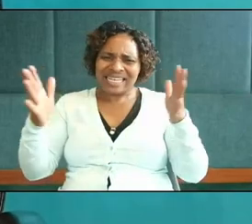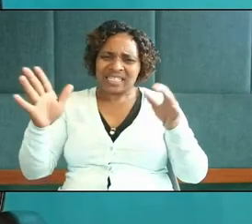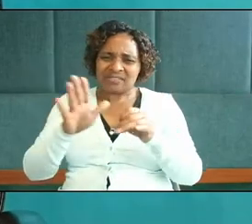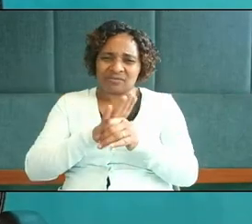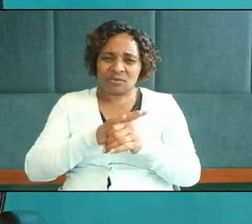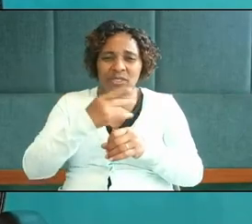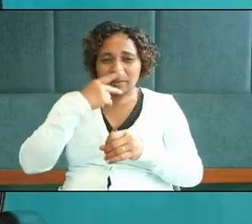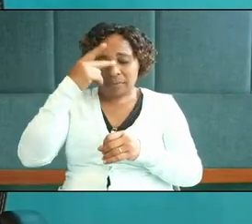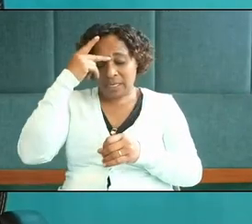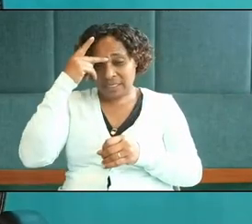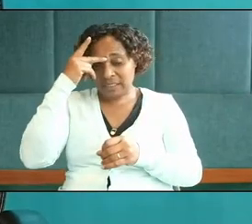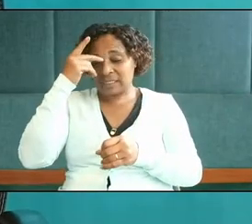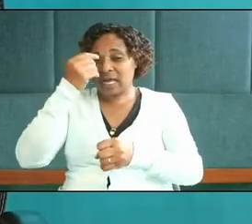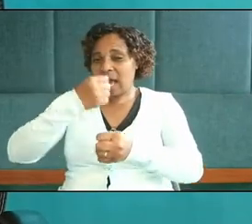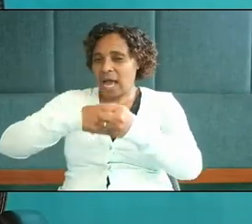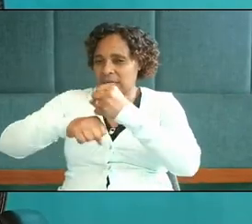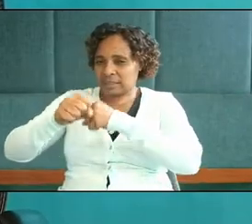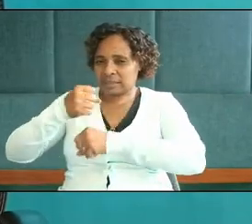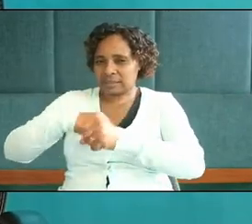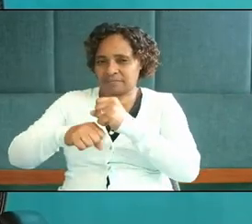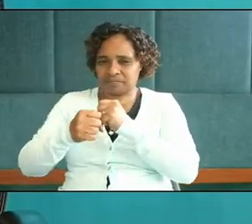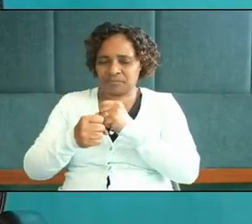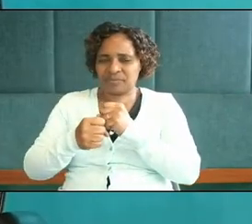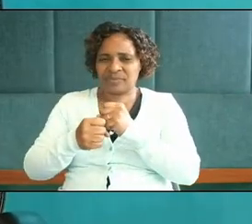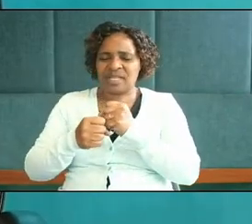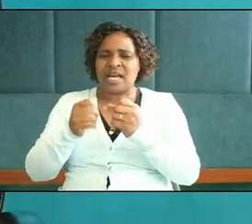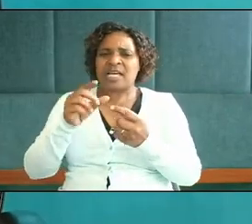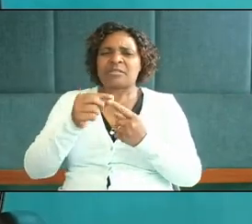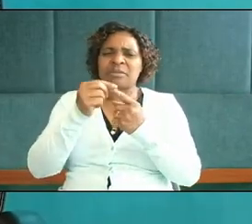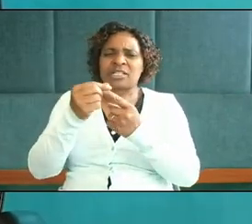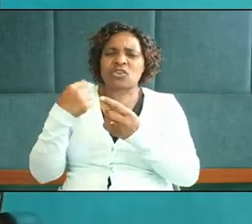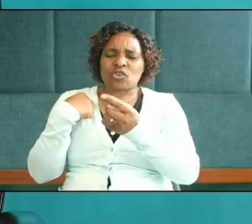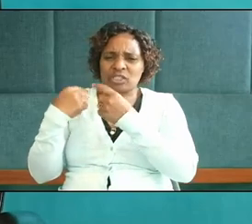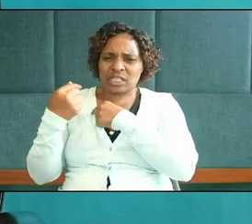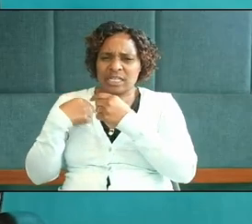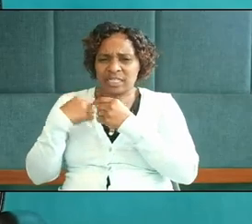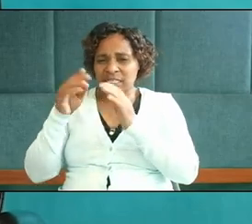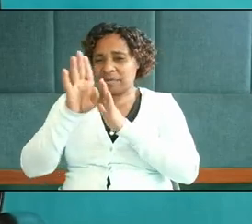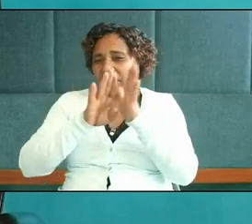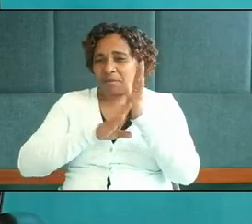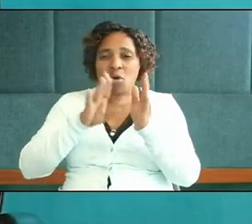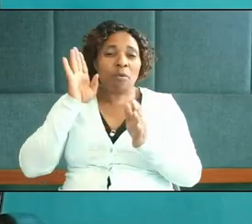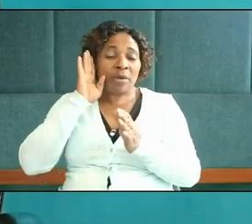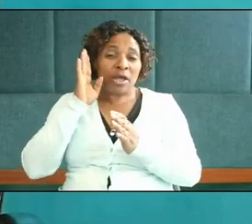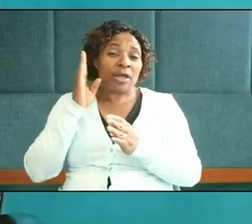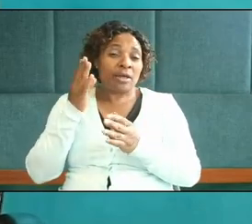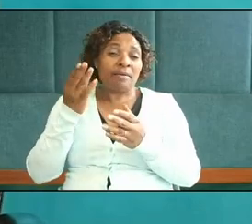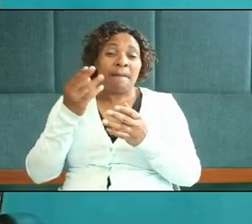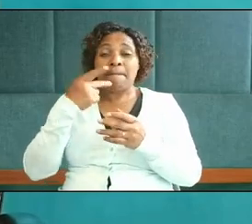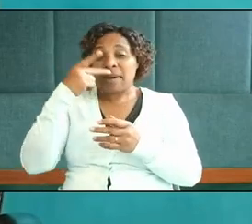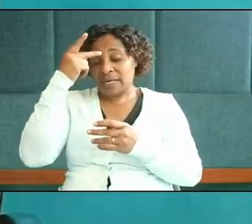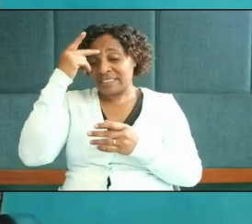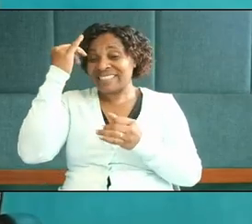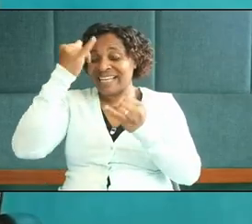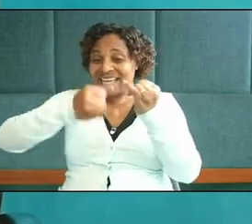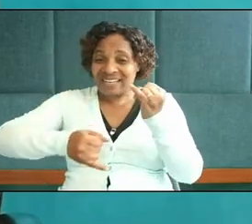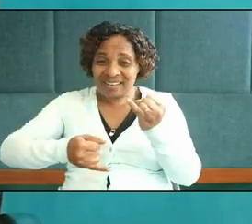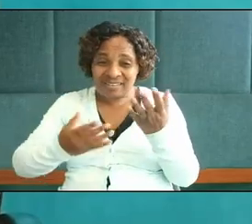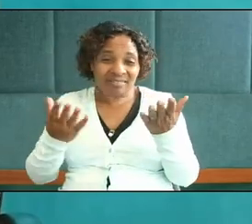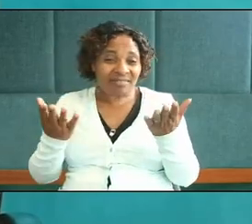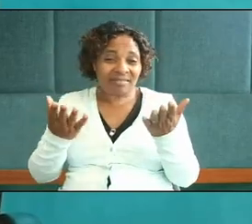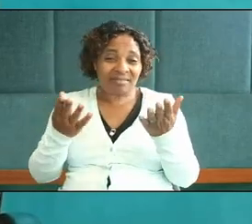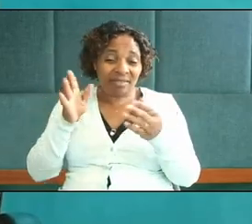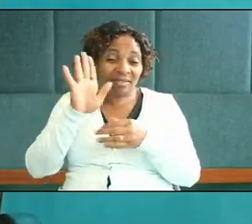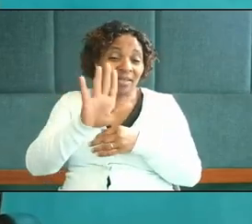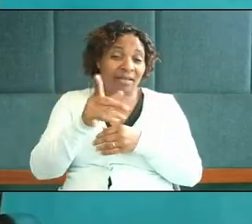our parents have played, especially considering the Bible says that we should obey our parents, but it doesn't end there. It says that you should obey your